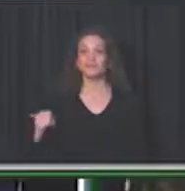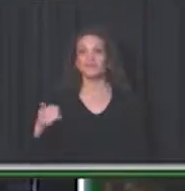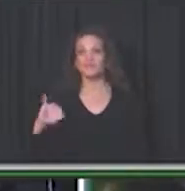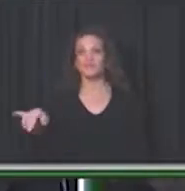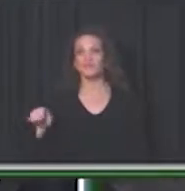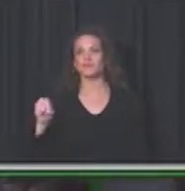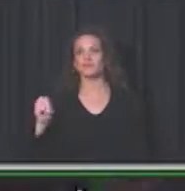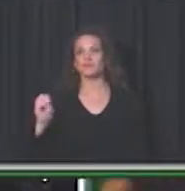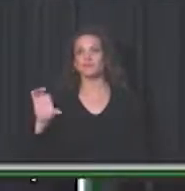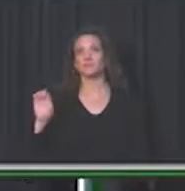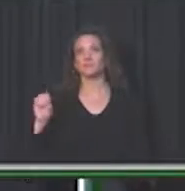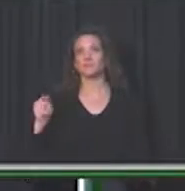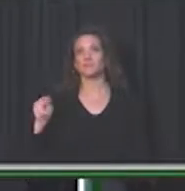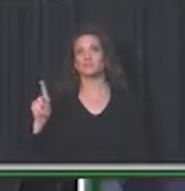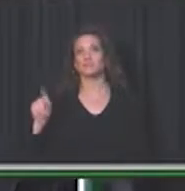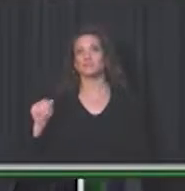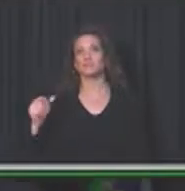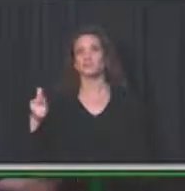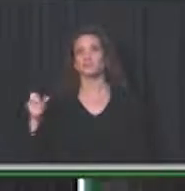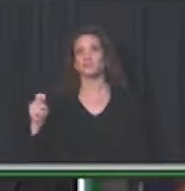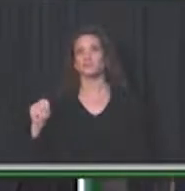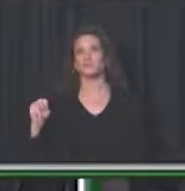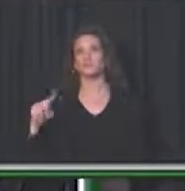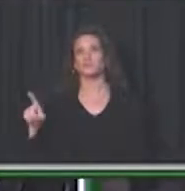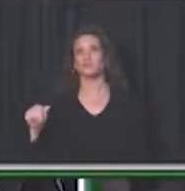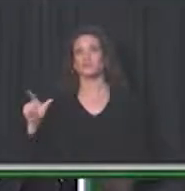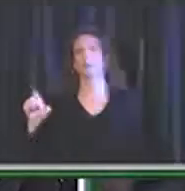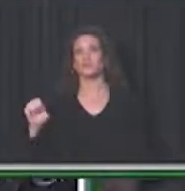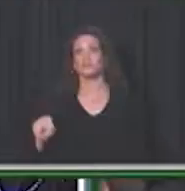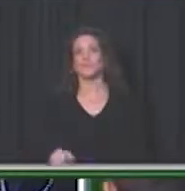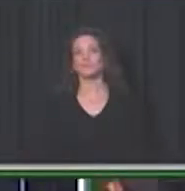Joconda Tika Gonzalez.